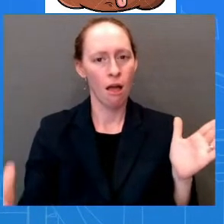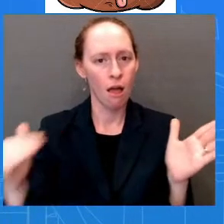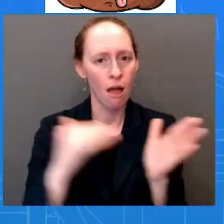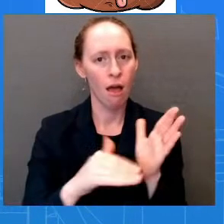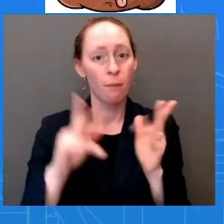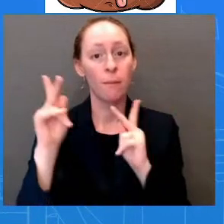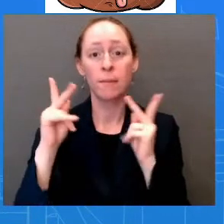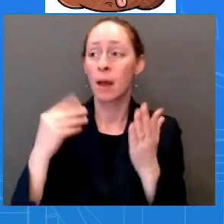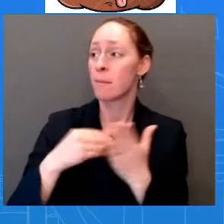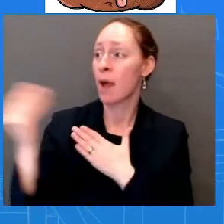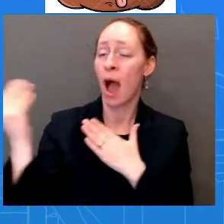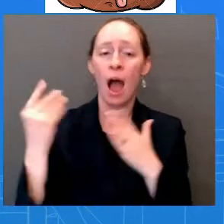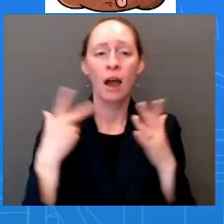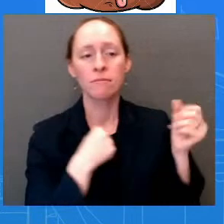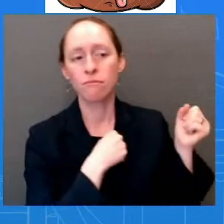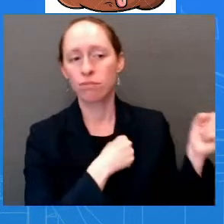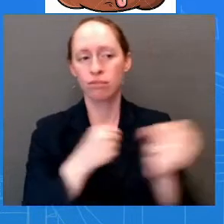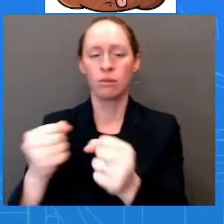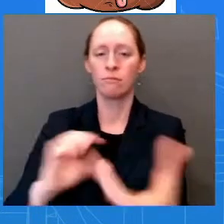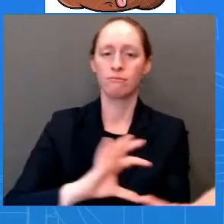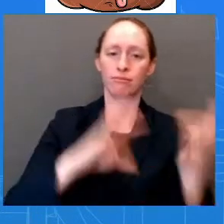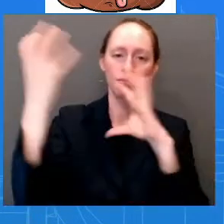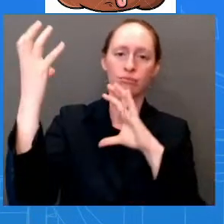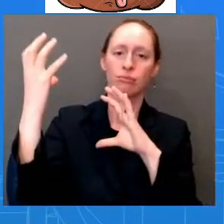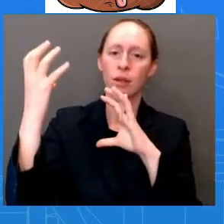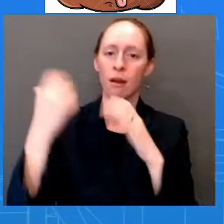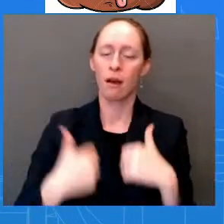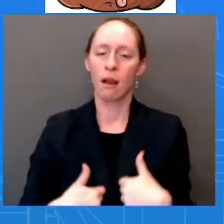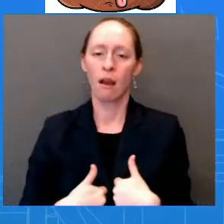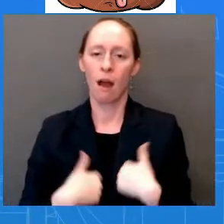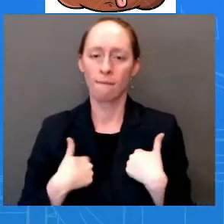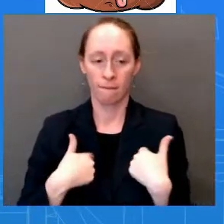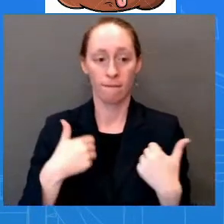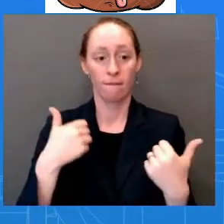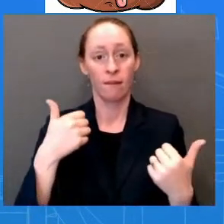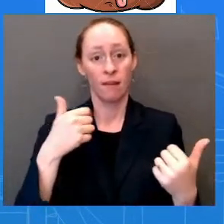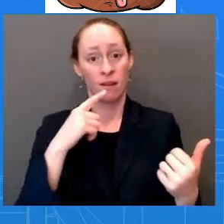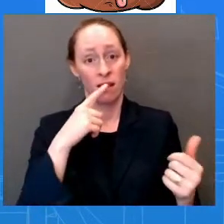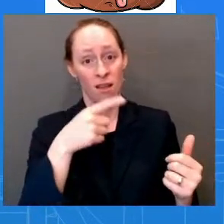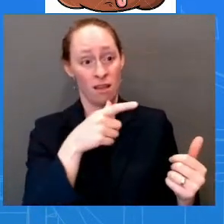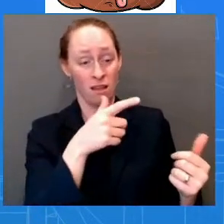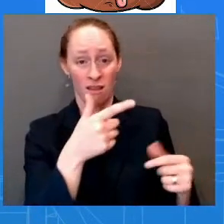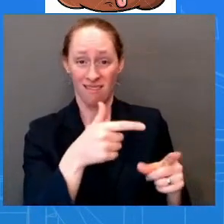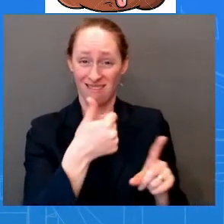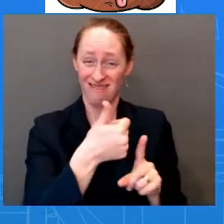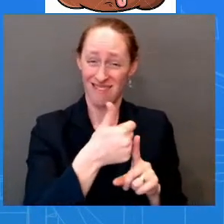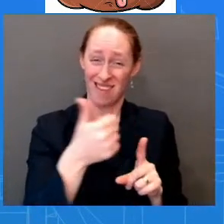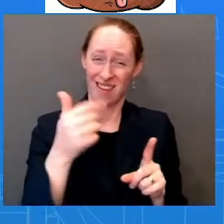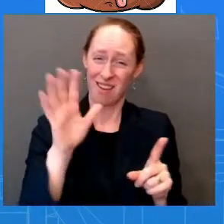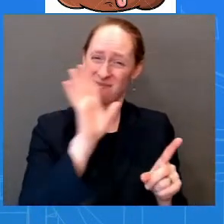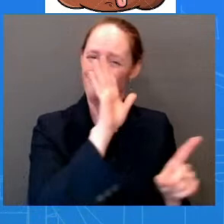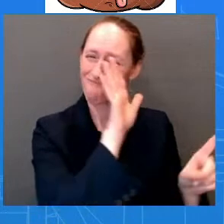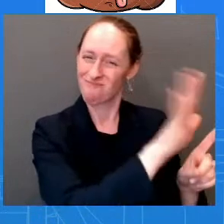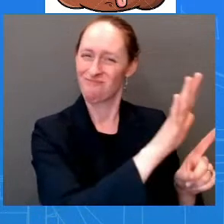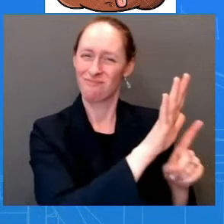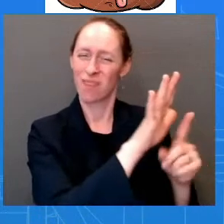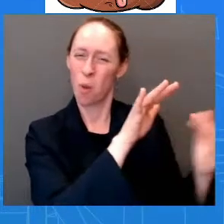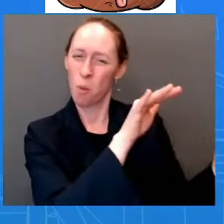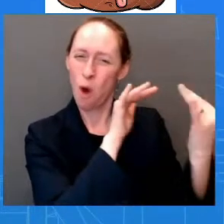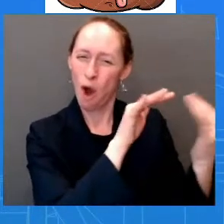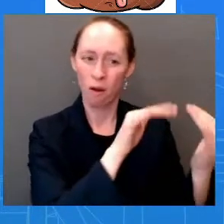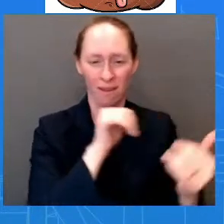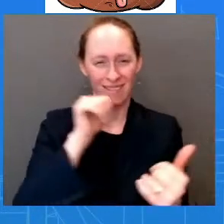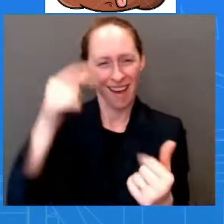belong on our streets. This wiener is a weapon of war. Thank you so much, cool guy, for continuing the membership program. You're officially